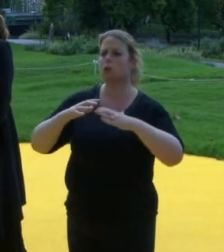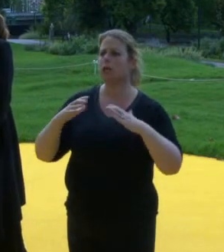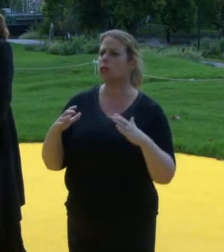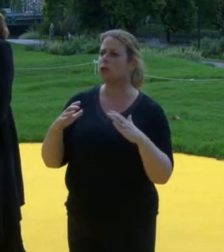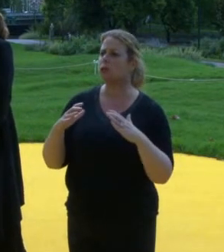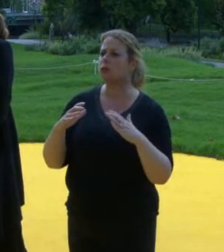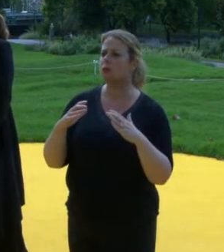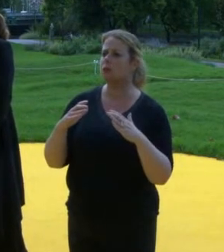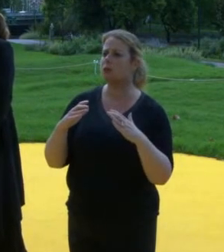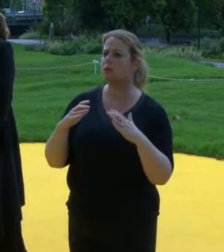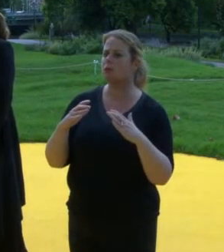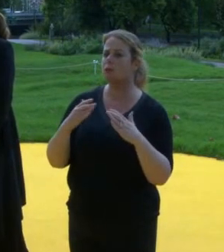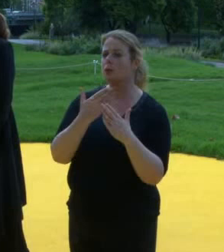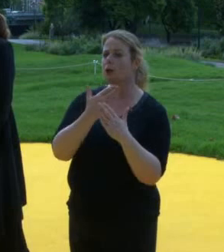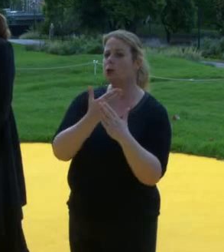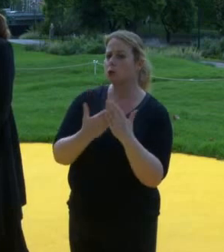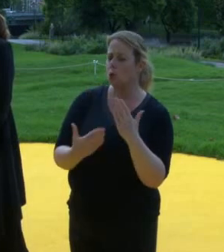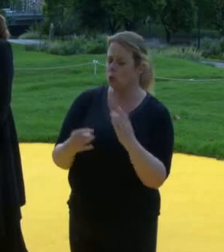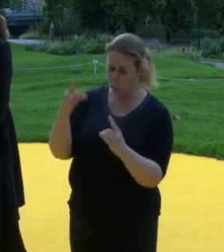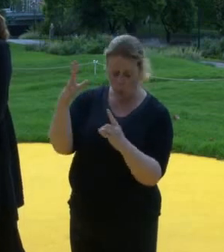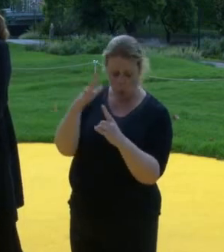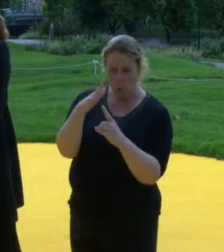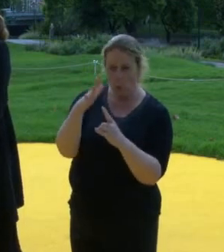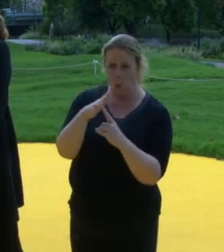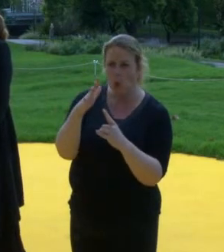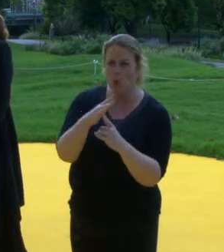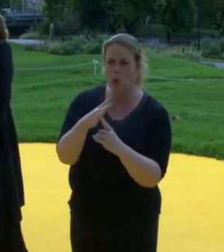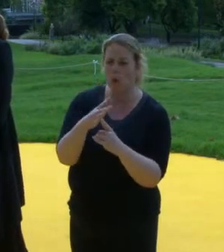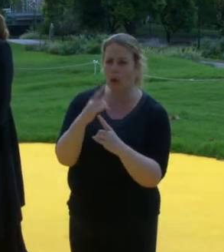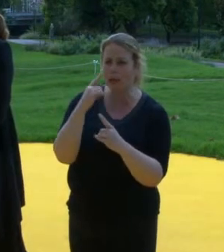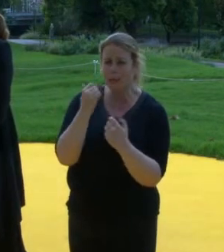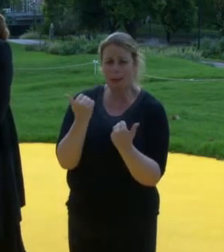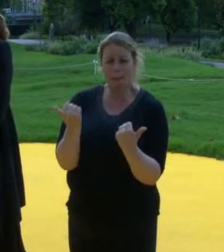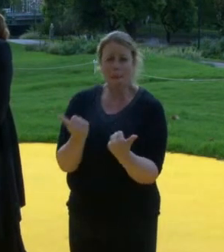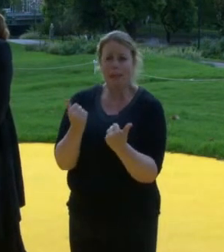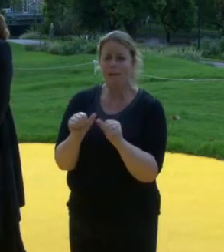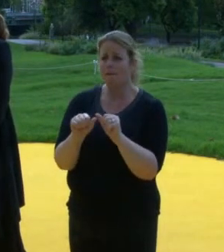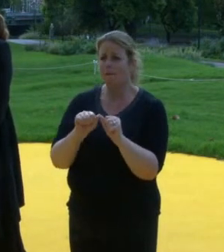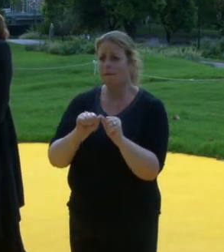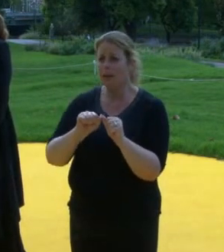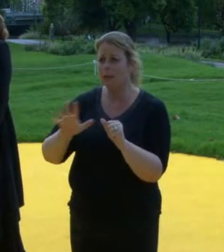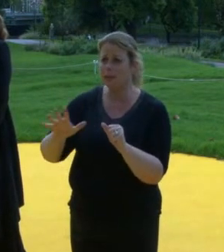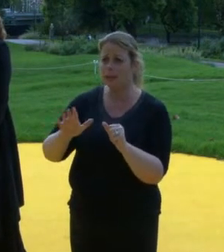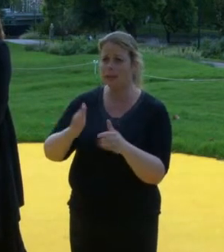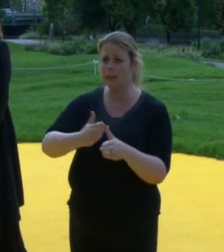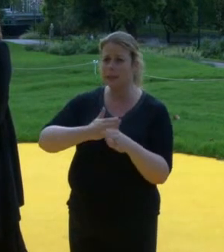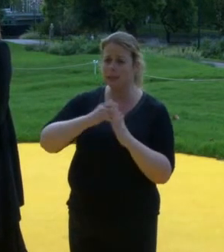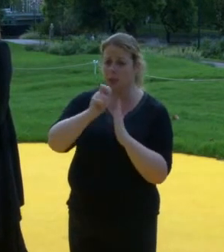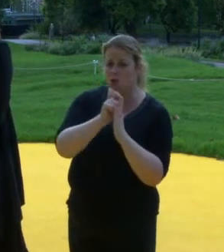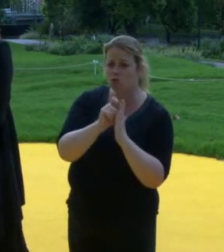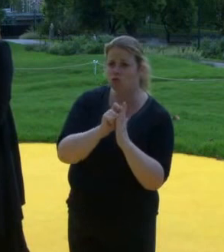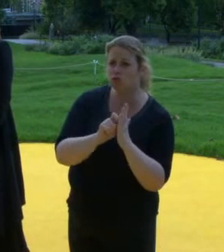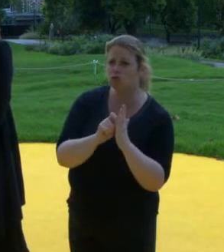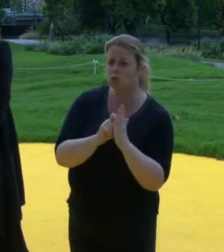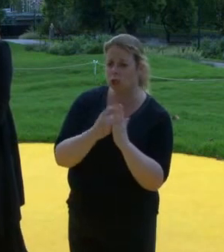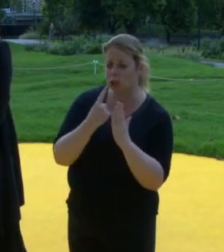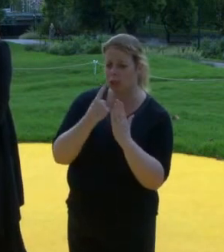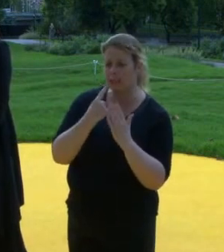important. And I think to see so many great Indigenous writers tell their stories, stories of the